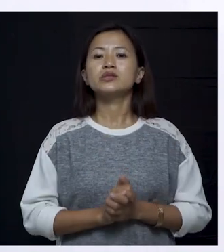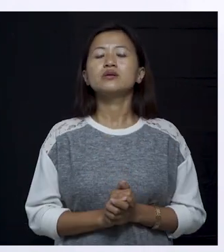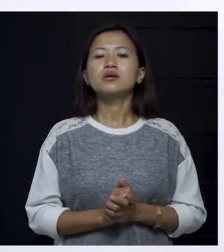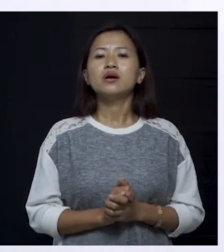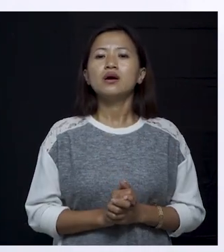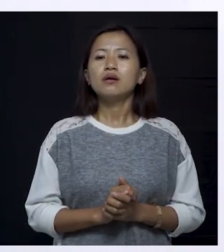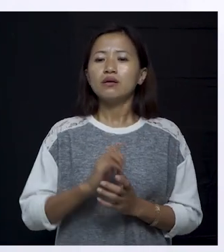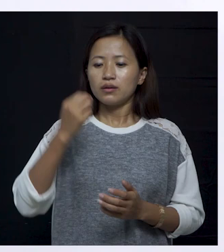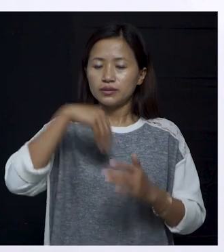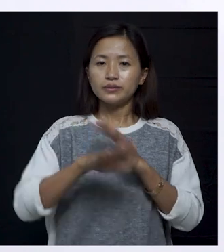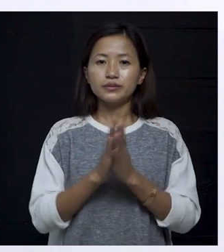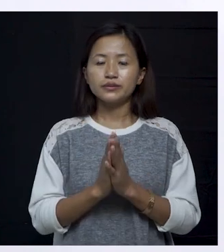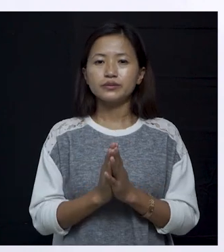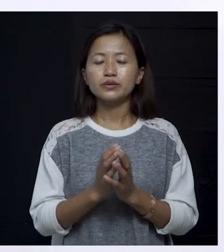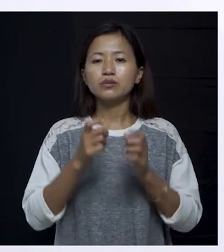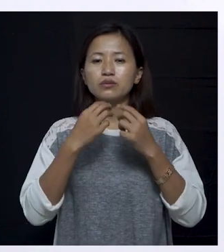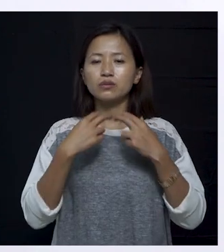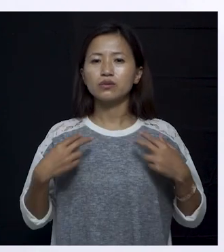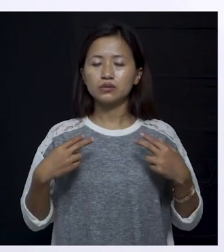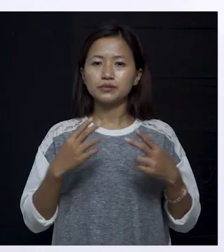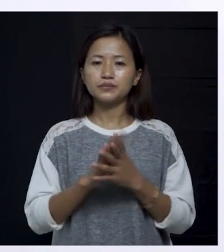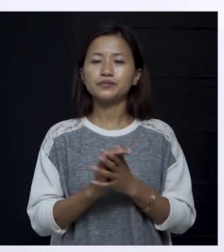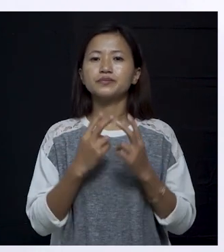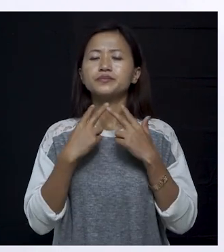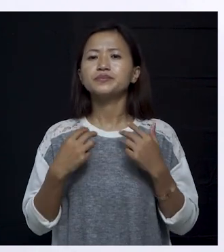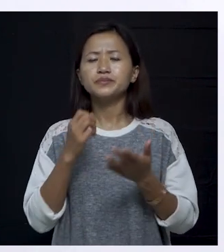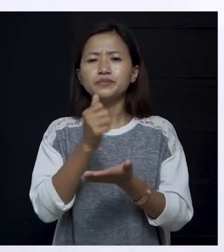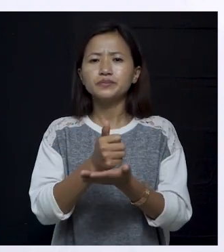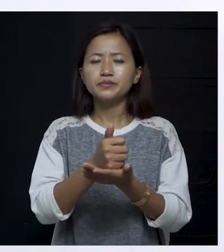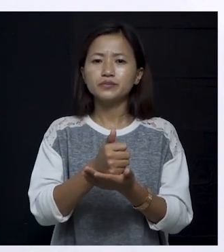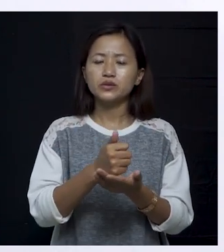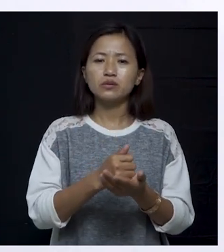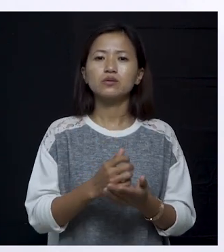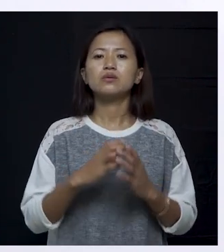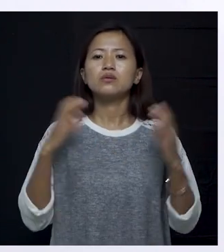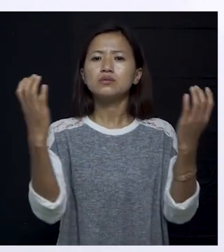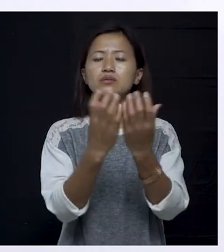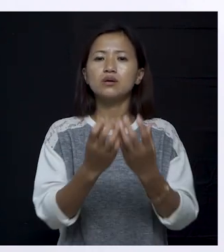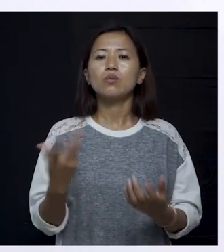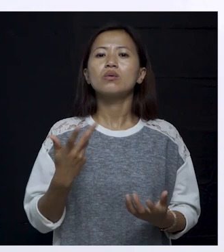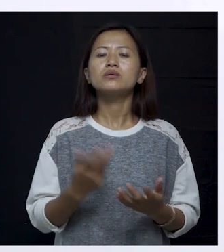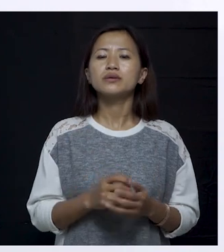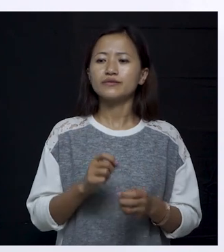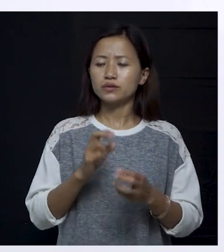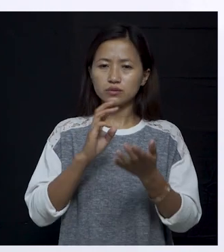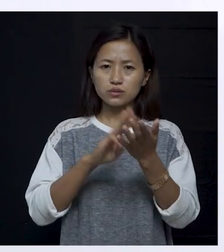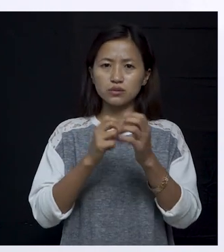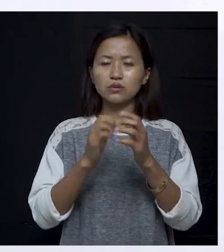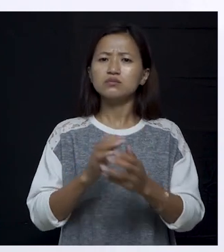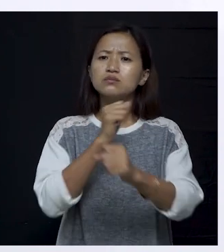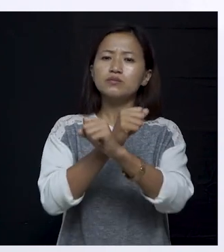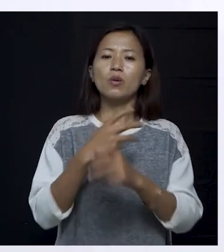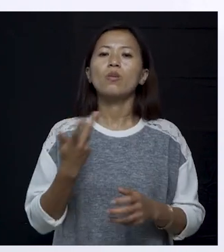court, and in the court, the judge, they will tell you what you have committed or why you have been arrested,